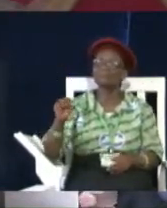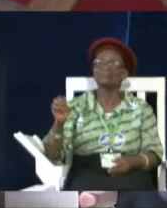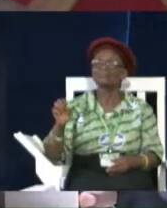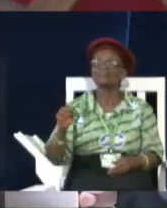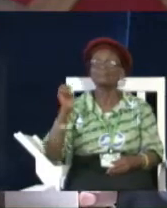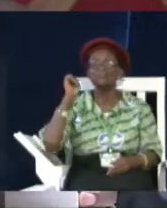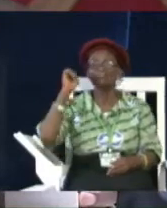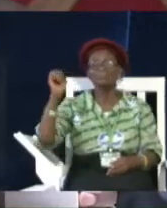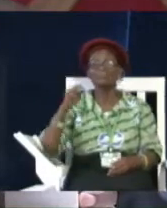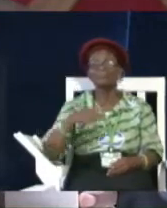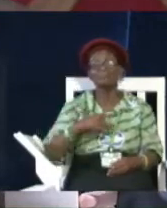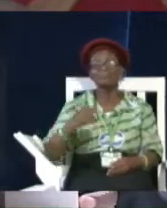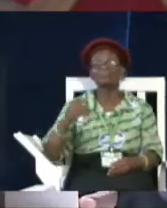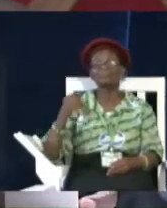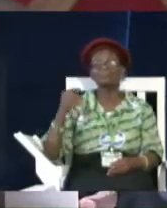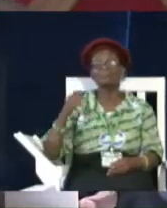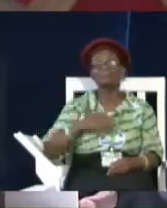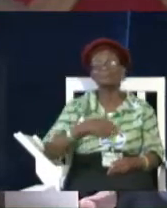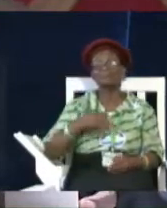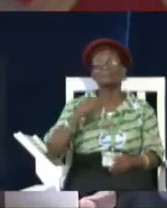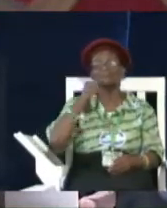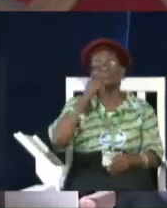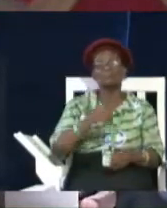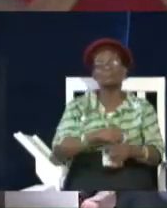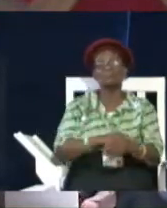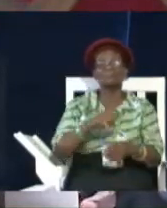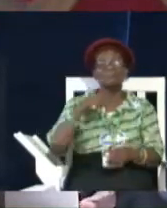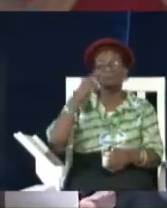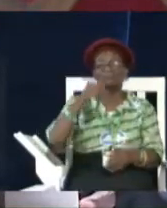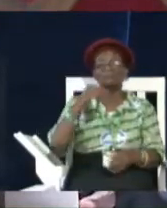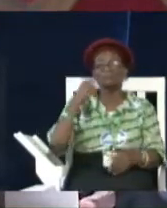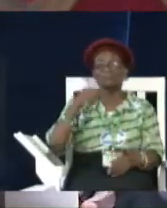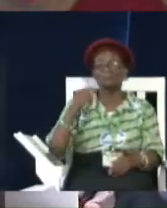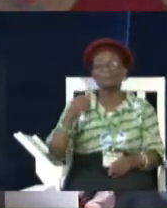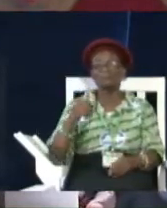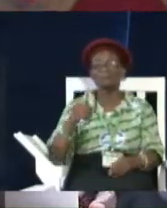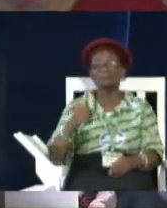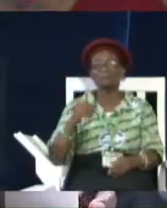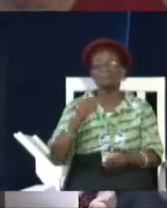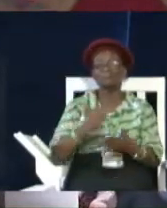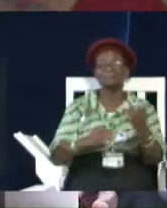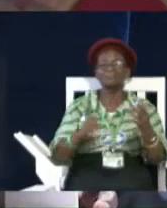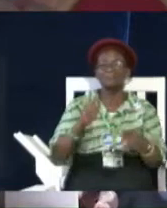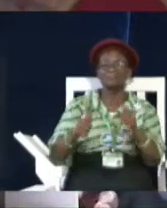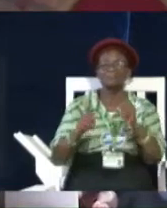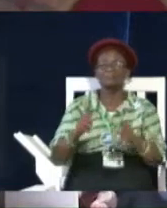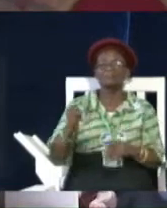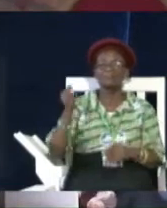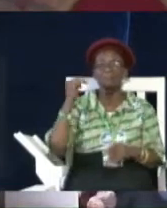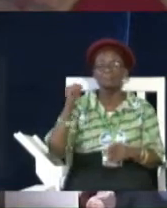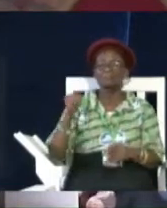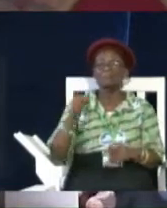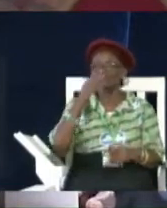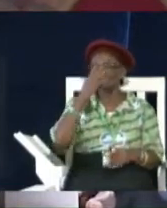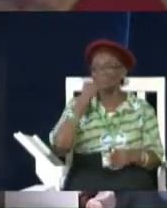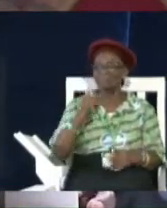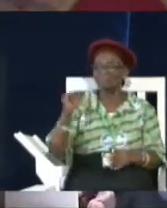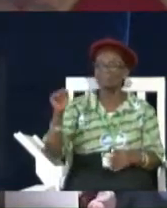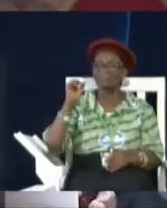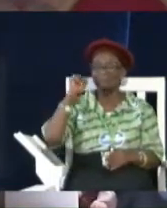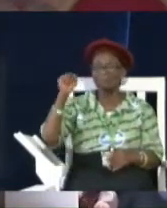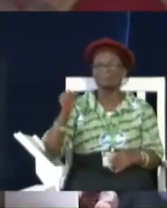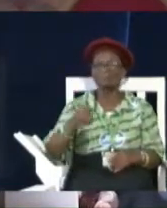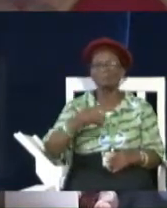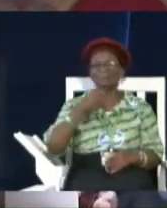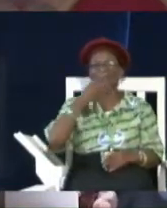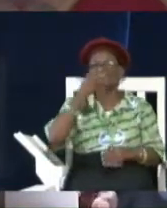she was somewhere in the auditorium and some people were sleeping. And she started crying. He cried so loud, she